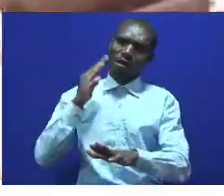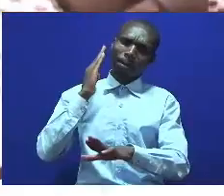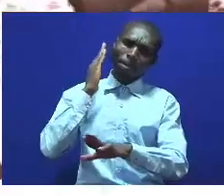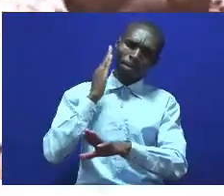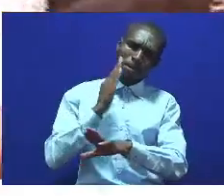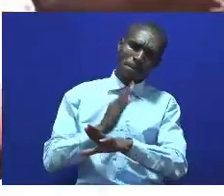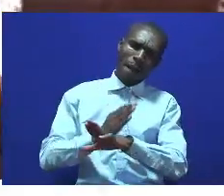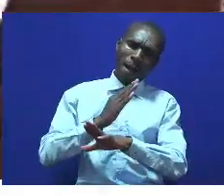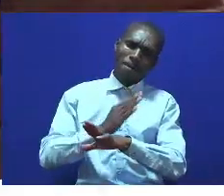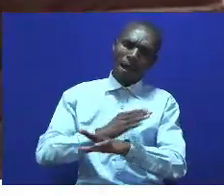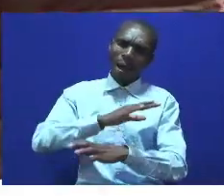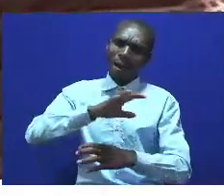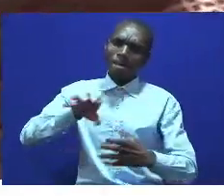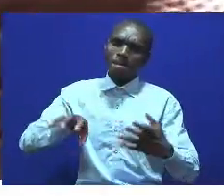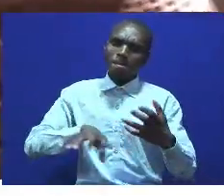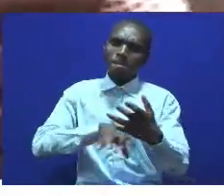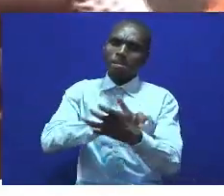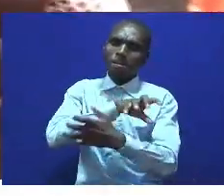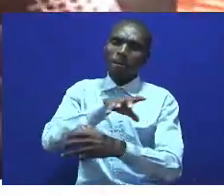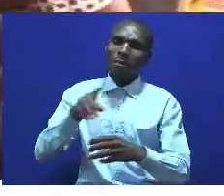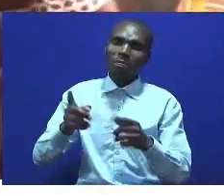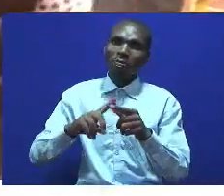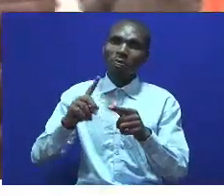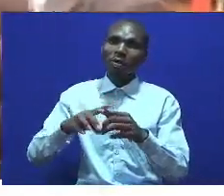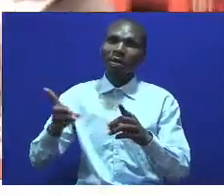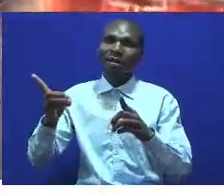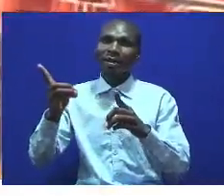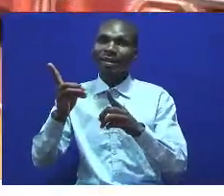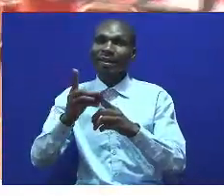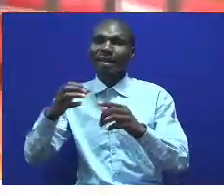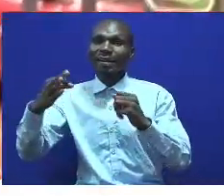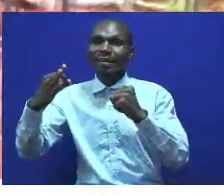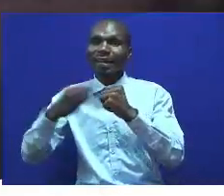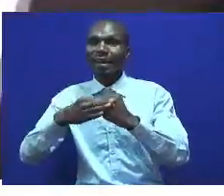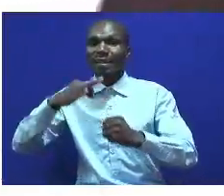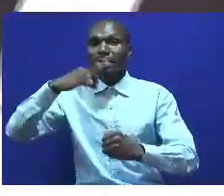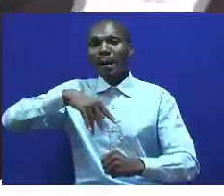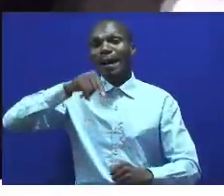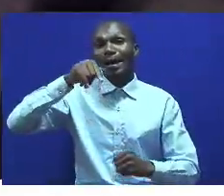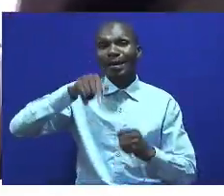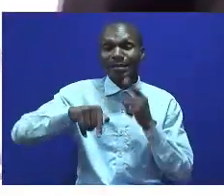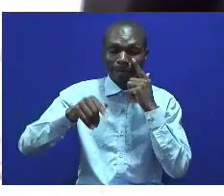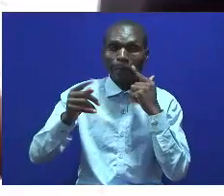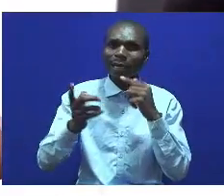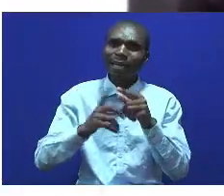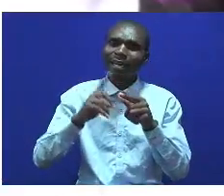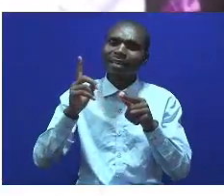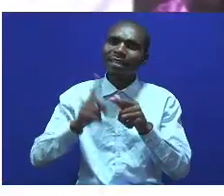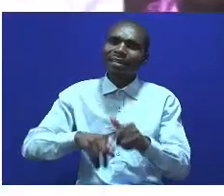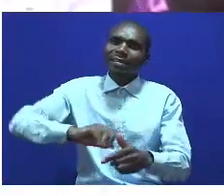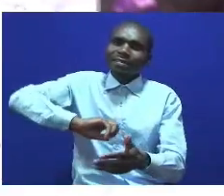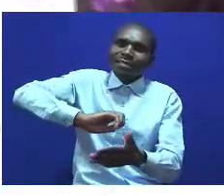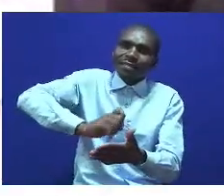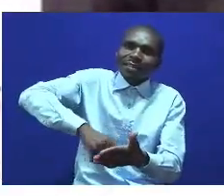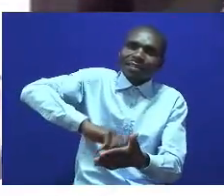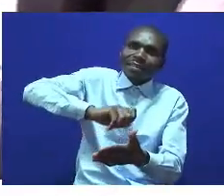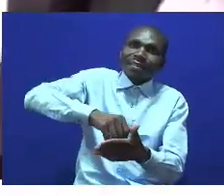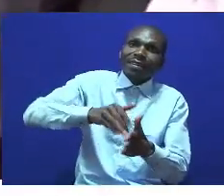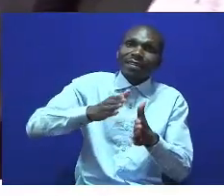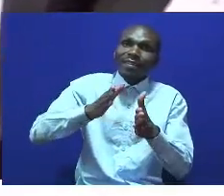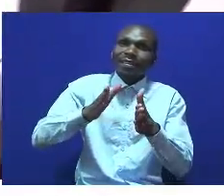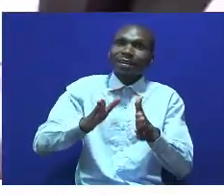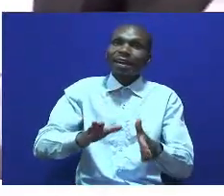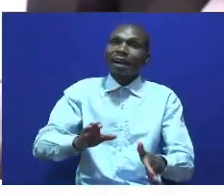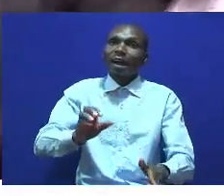chiburaburu echo abuochi tariki isano na isato omotinyo yoiga bono ni go omori ki omonene wiki amagia